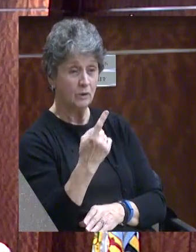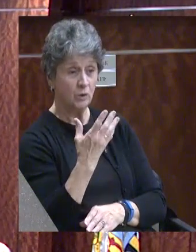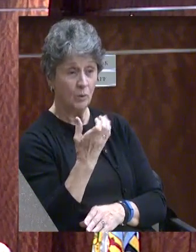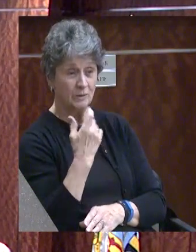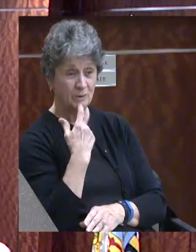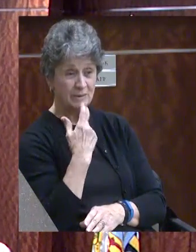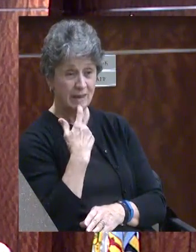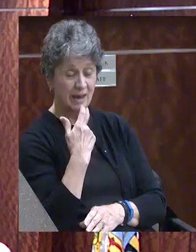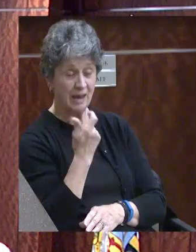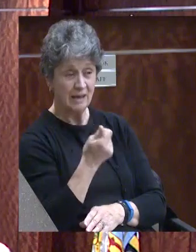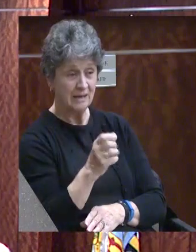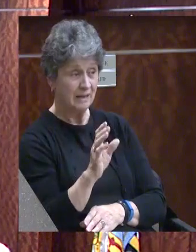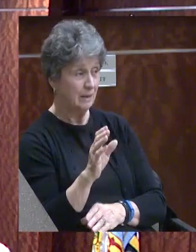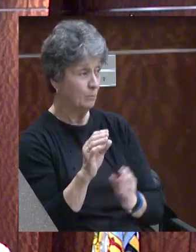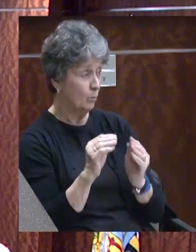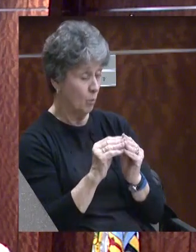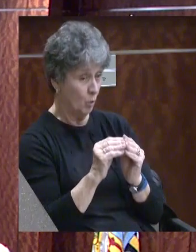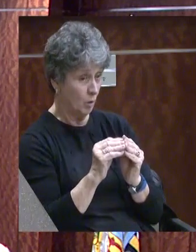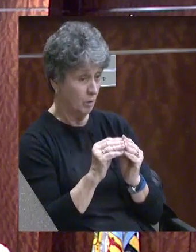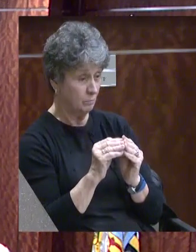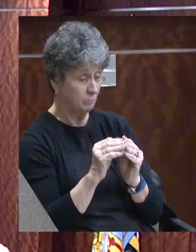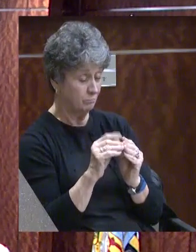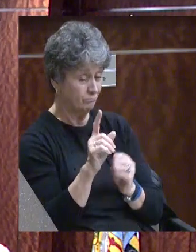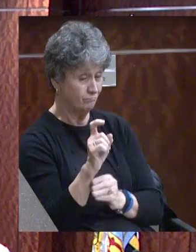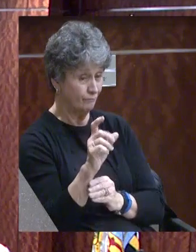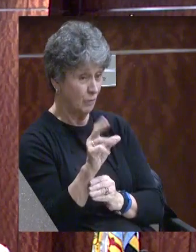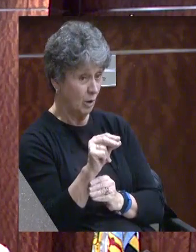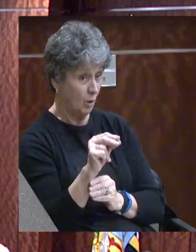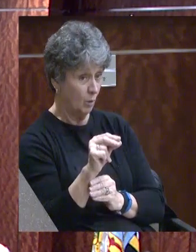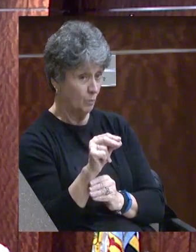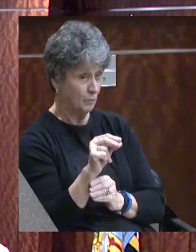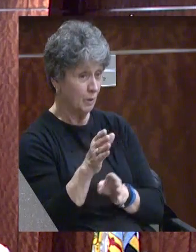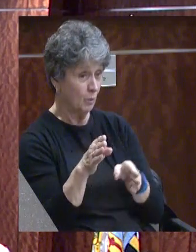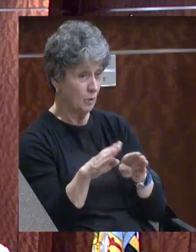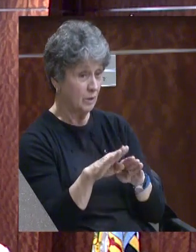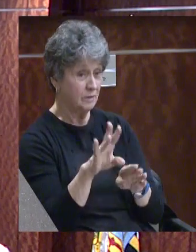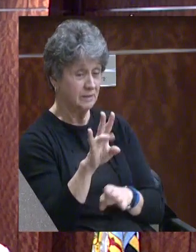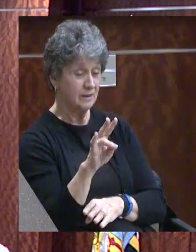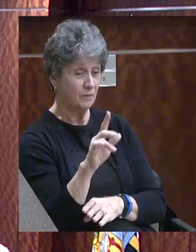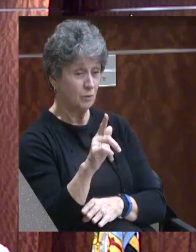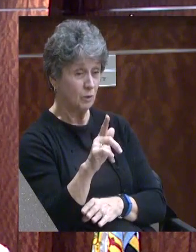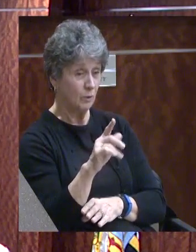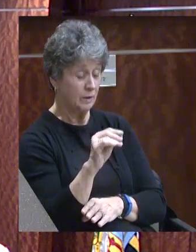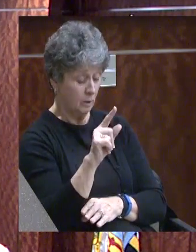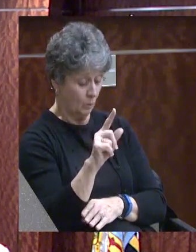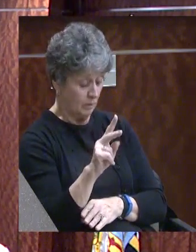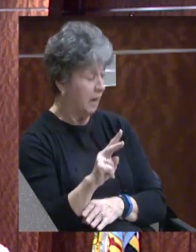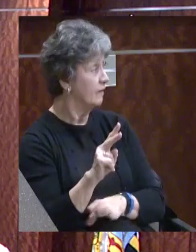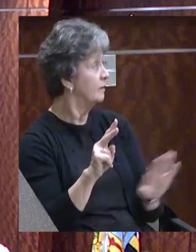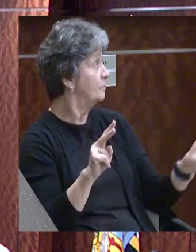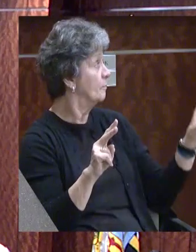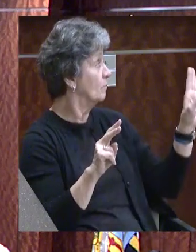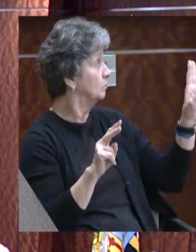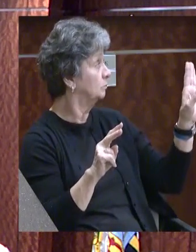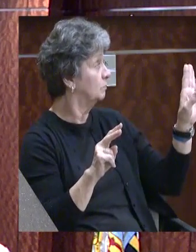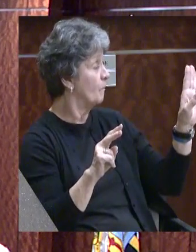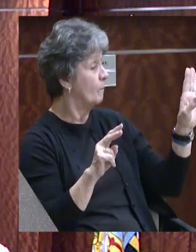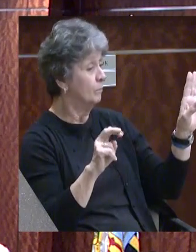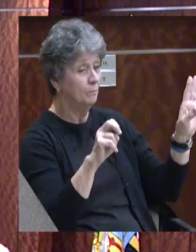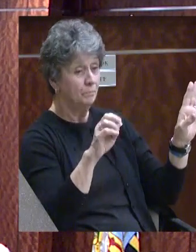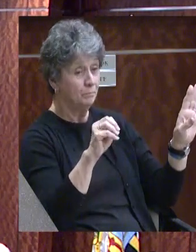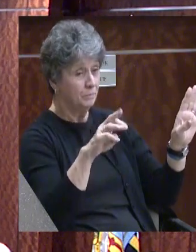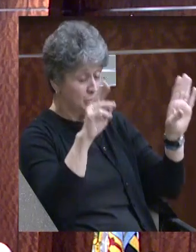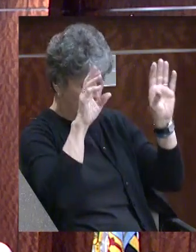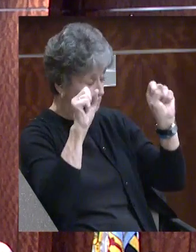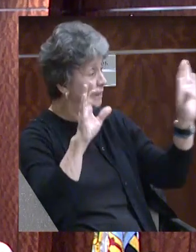topic? Seeing none, I will close it at 7:21 and a half. What's the pleasure of the council? Mr. President? I'm sorry. I'm